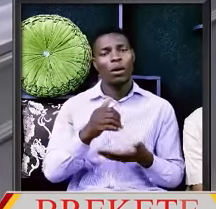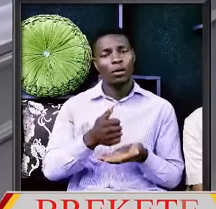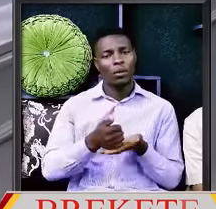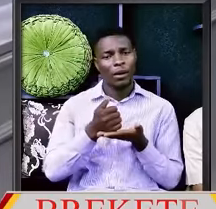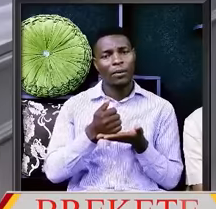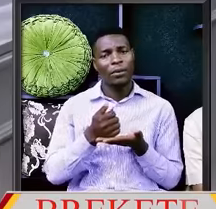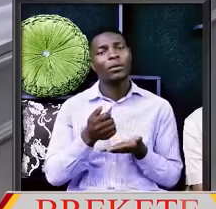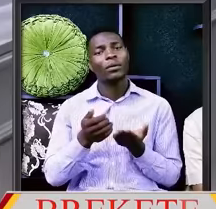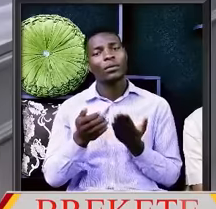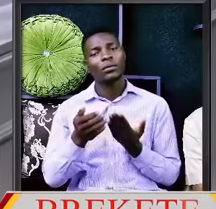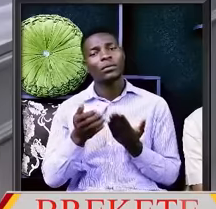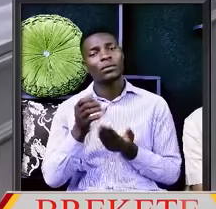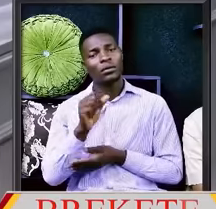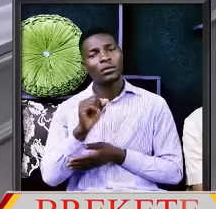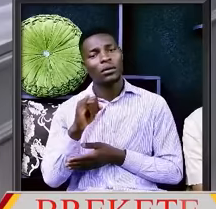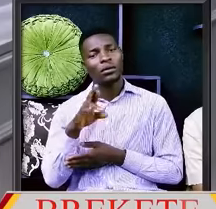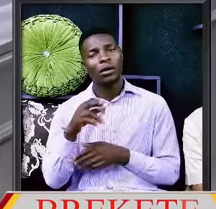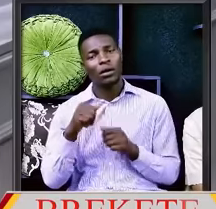you, sir.